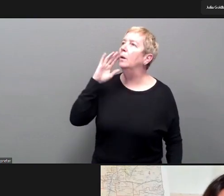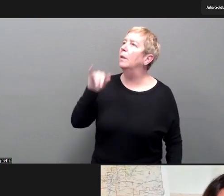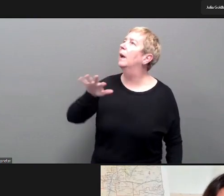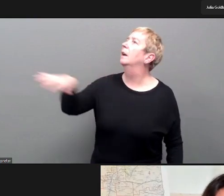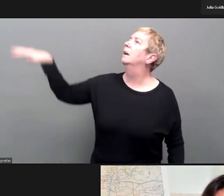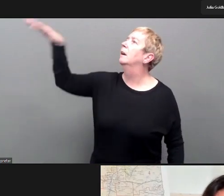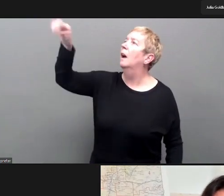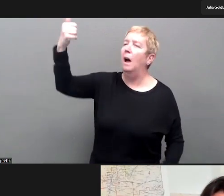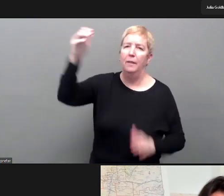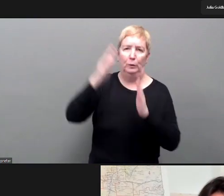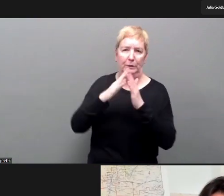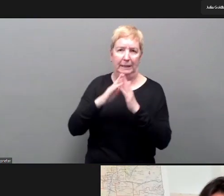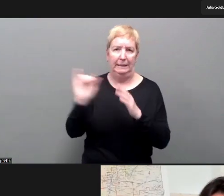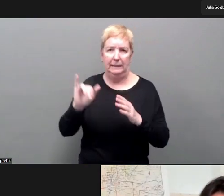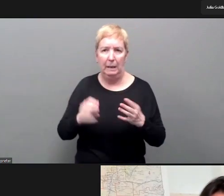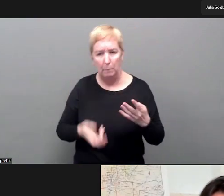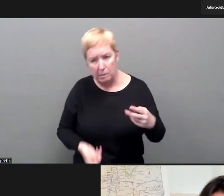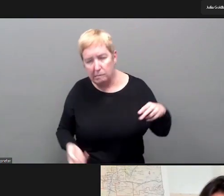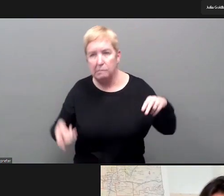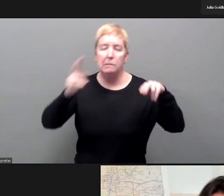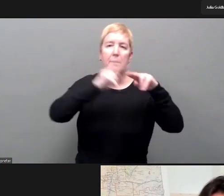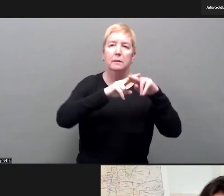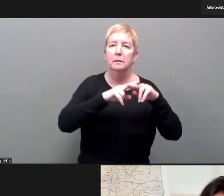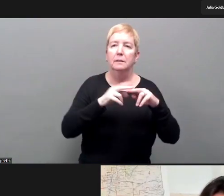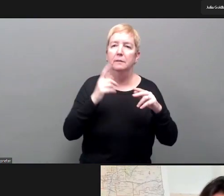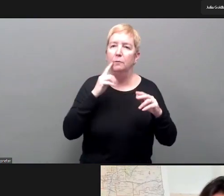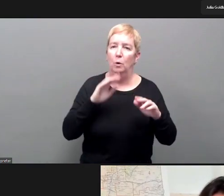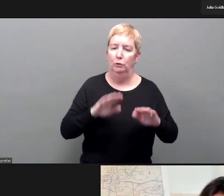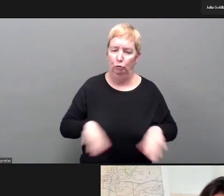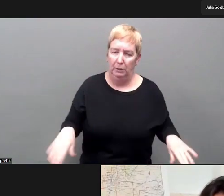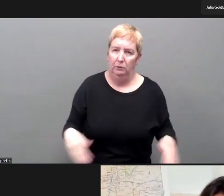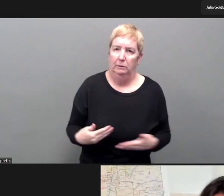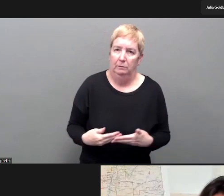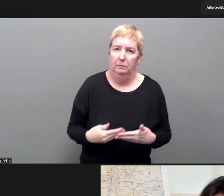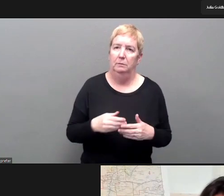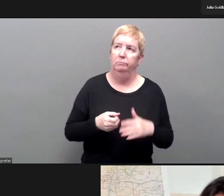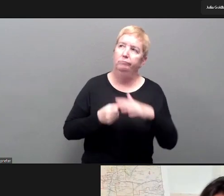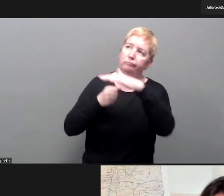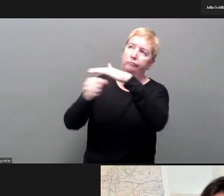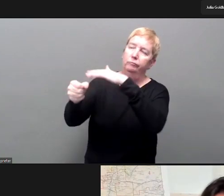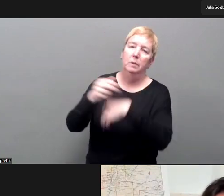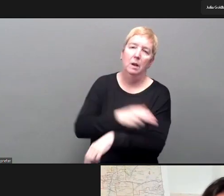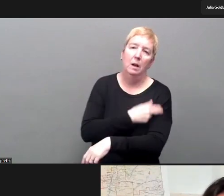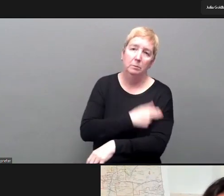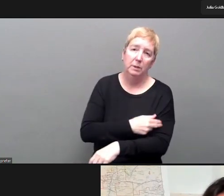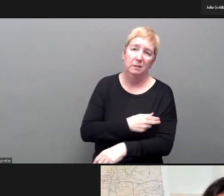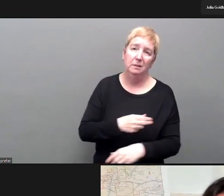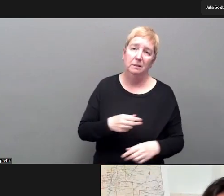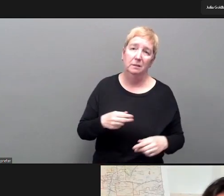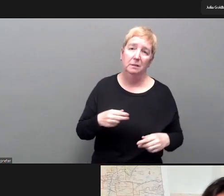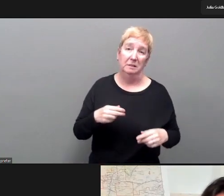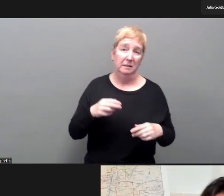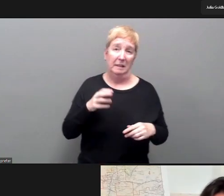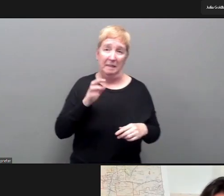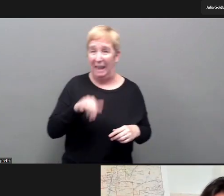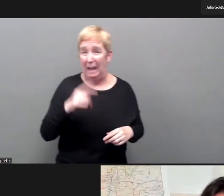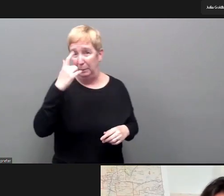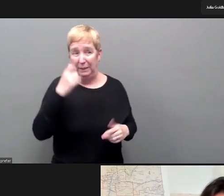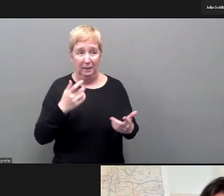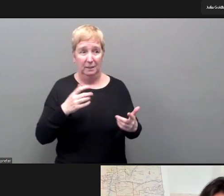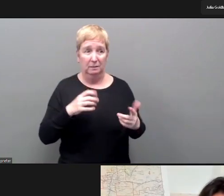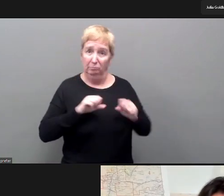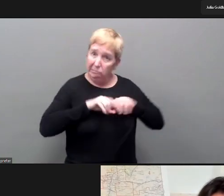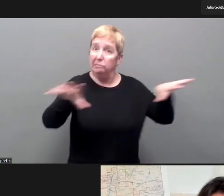if you had anything you could share about that. Is that just a reflection of we've got higher numbers in general, or is there